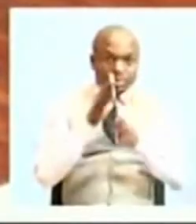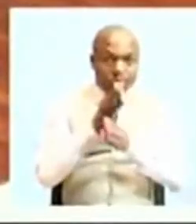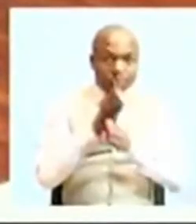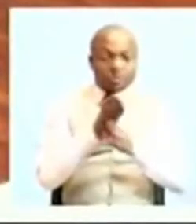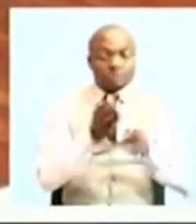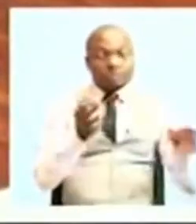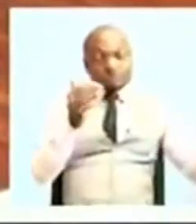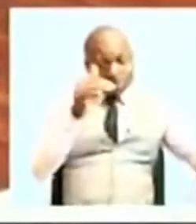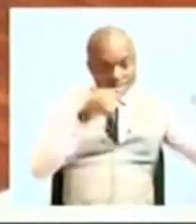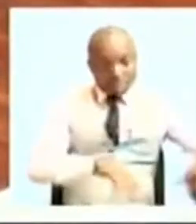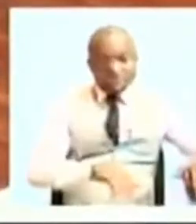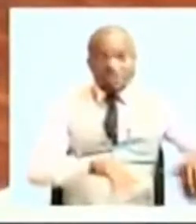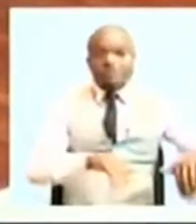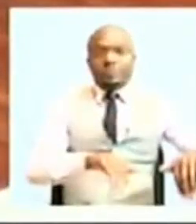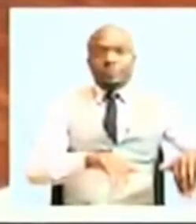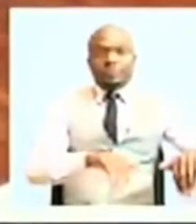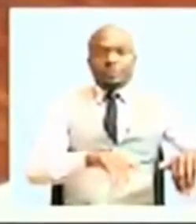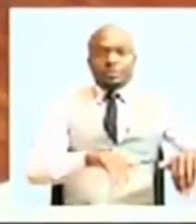tank.